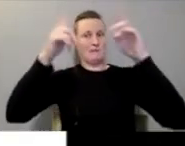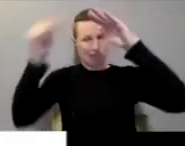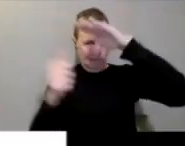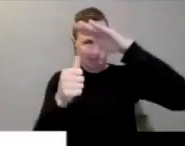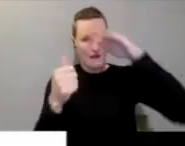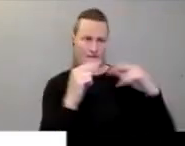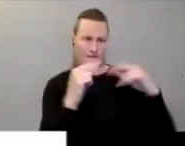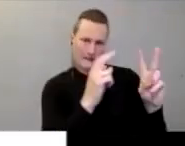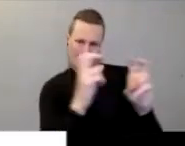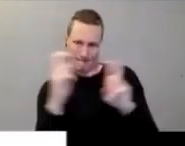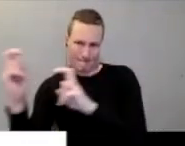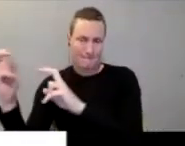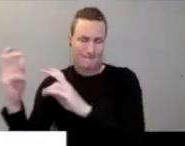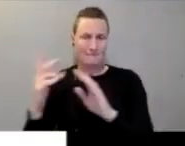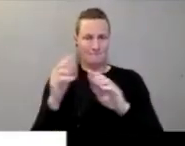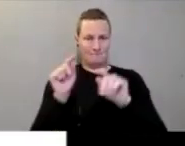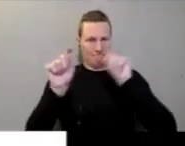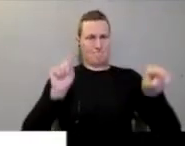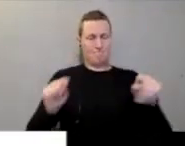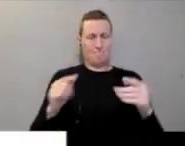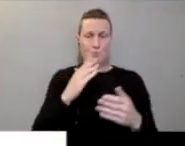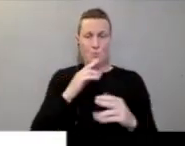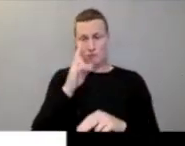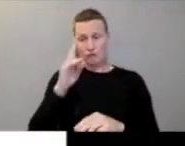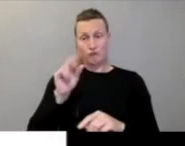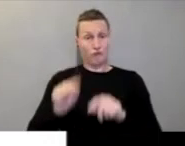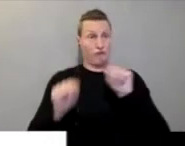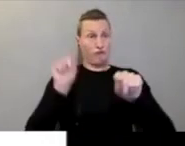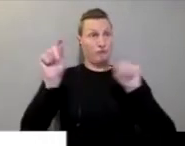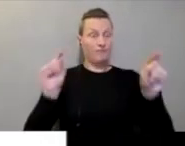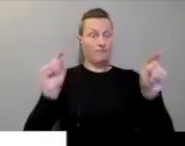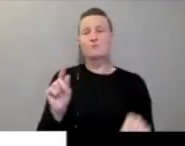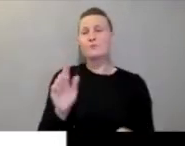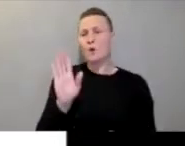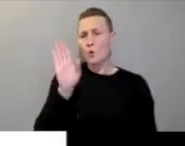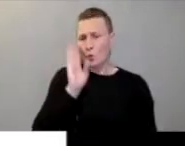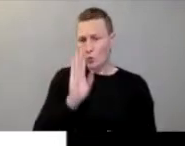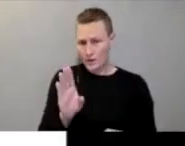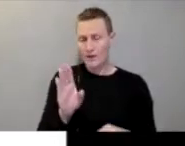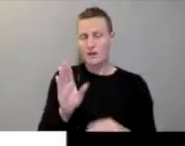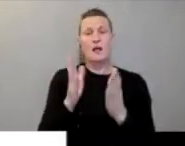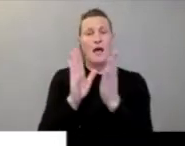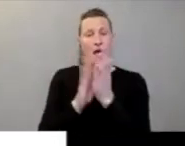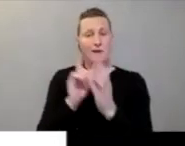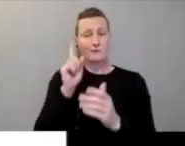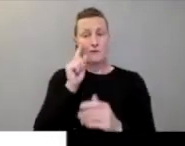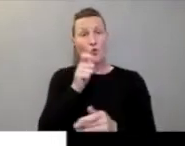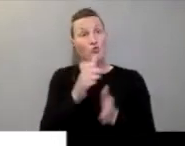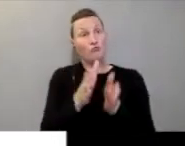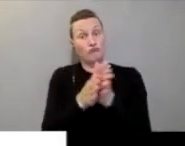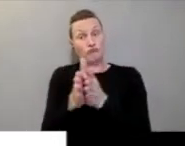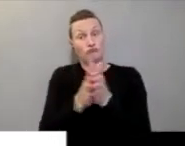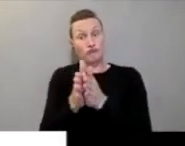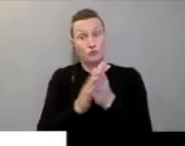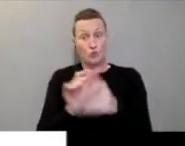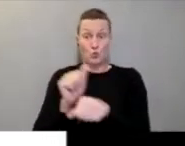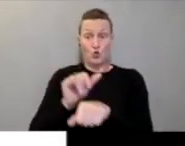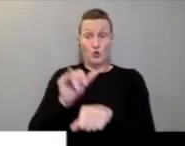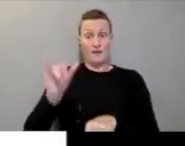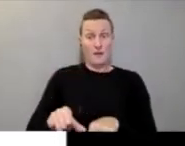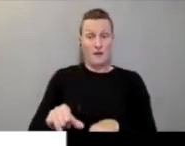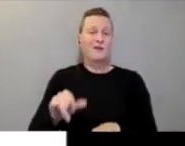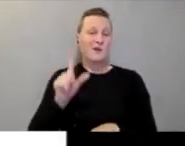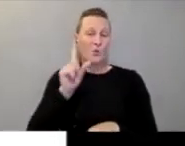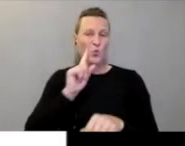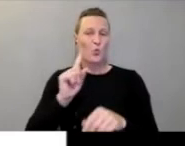around that in October. But the call for curators is coming out at the beginning of September. Great. And I put a couple